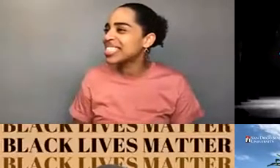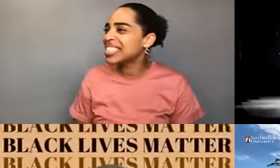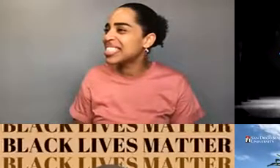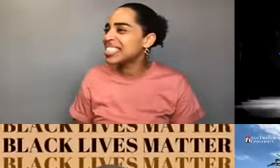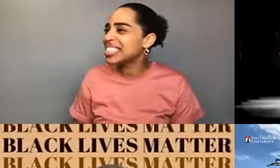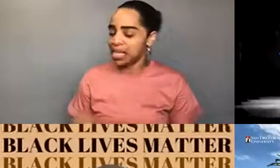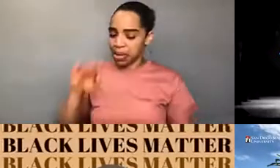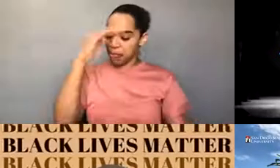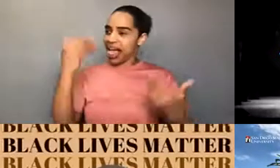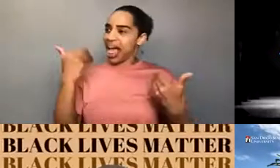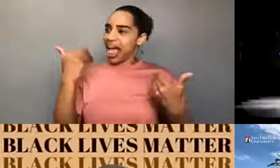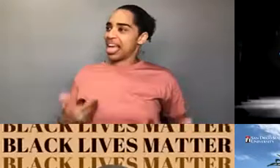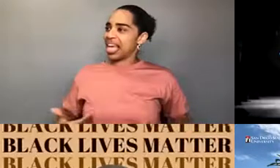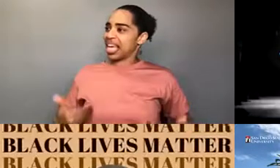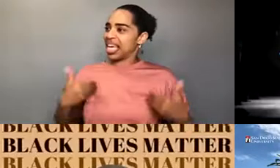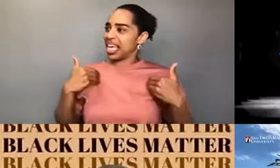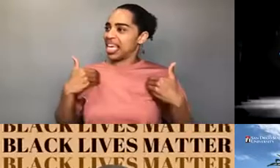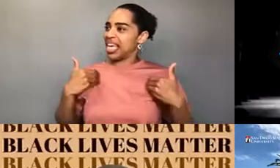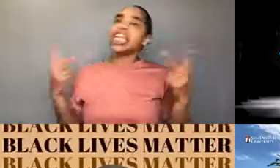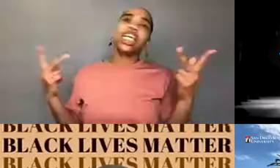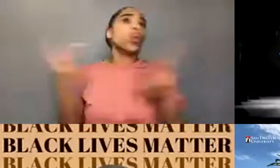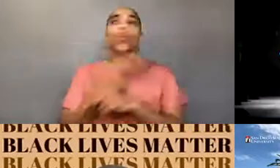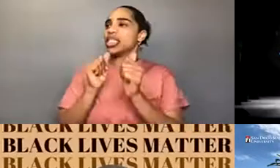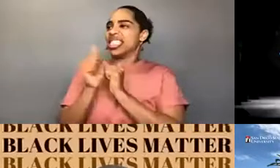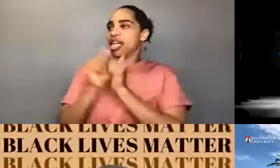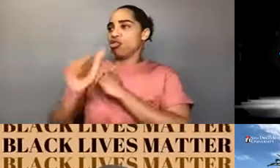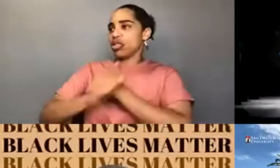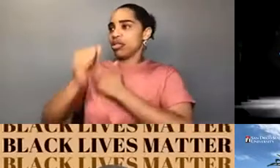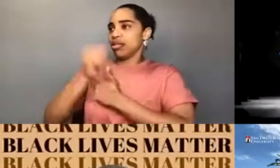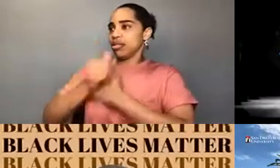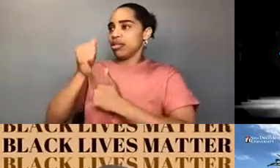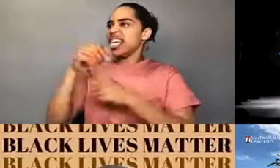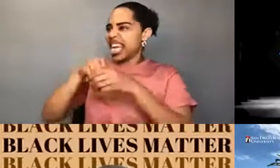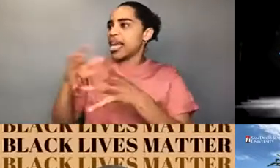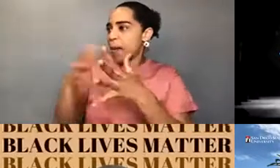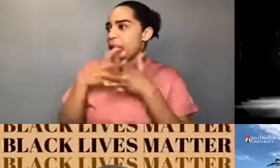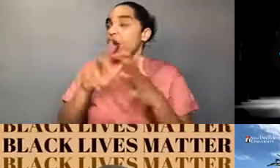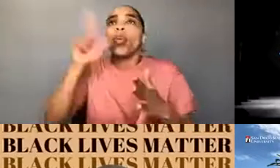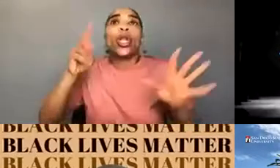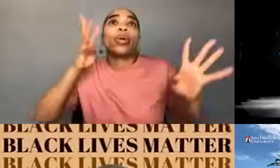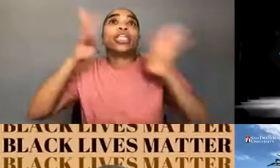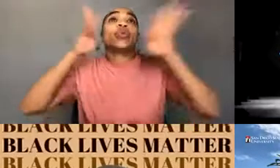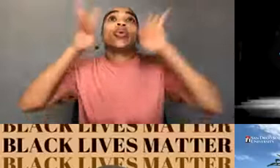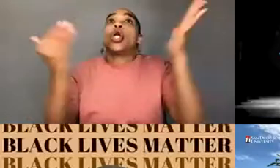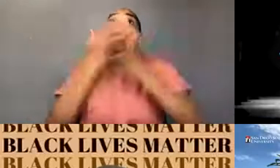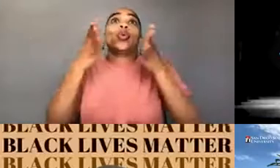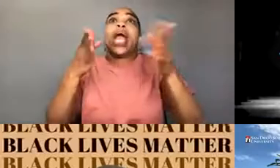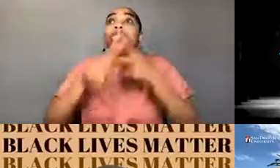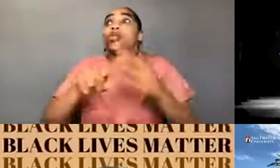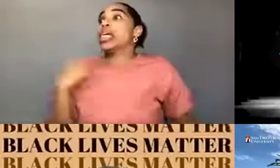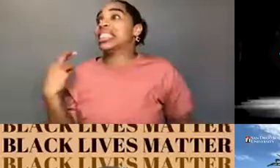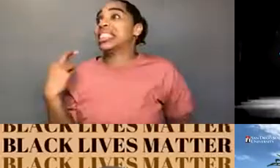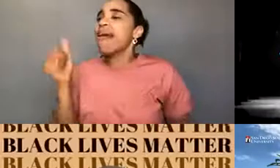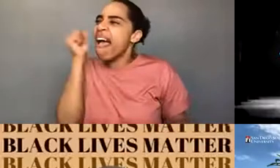Being Black is one of the most extreme sports in America. We don't need to invent new ways of risking our lives because the old ones have been working